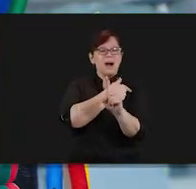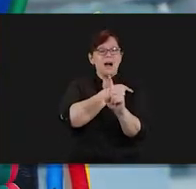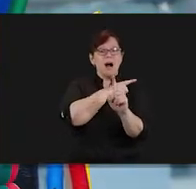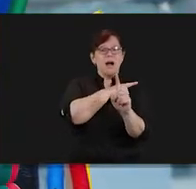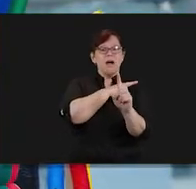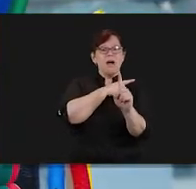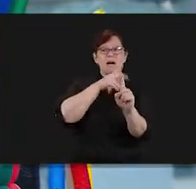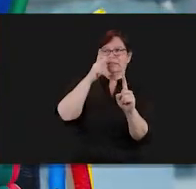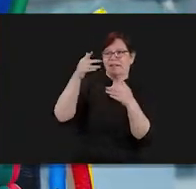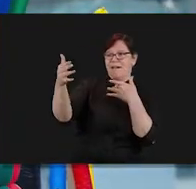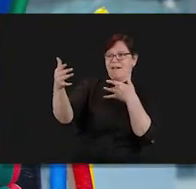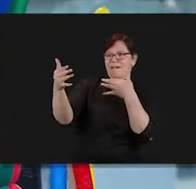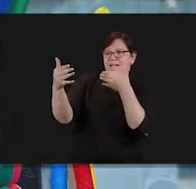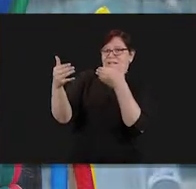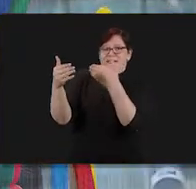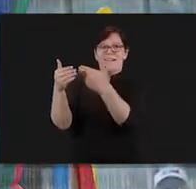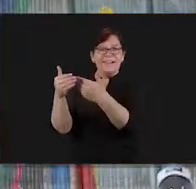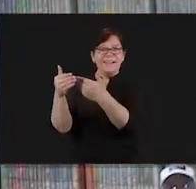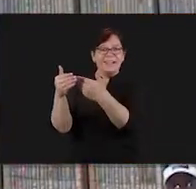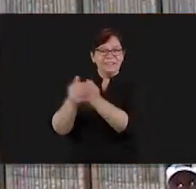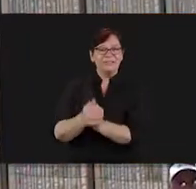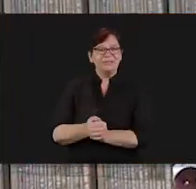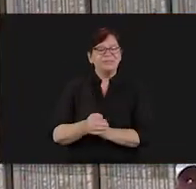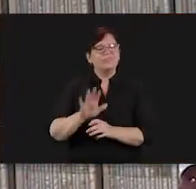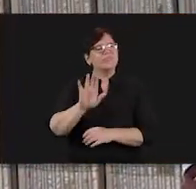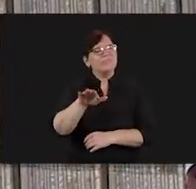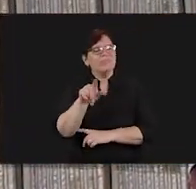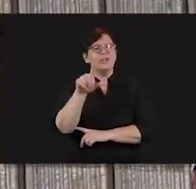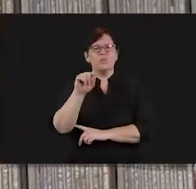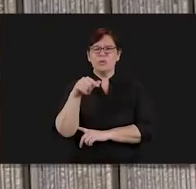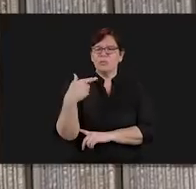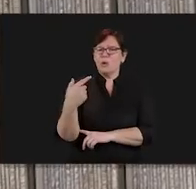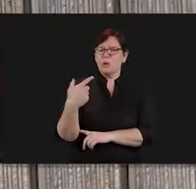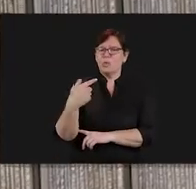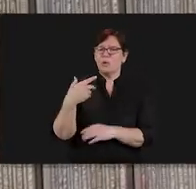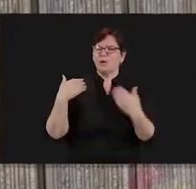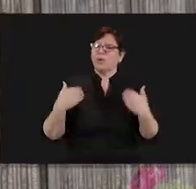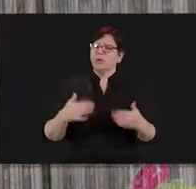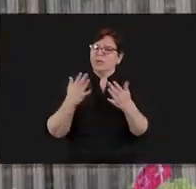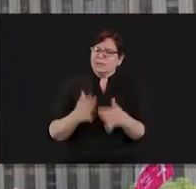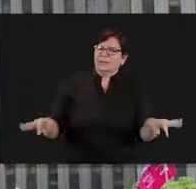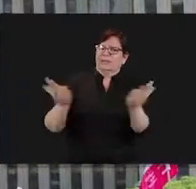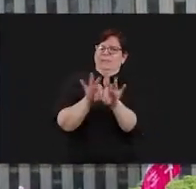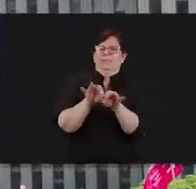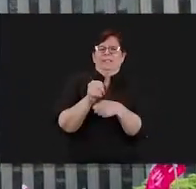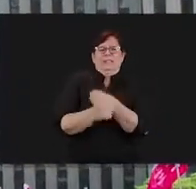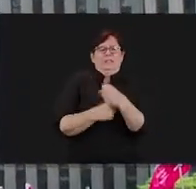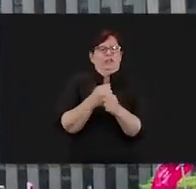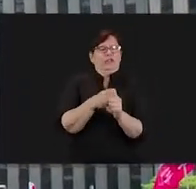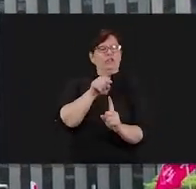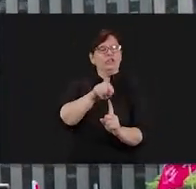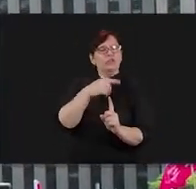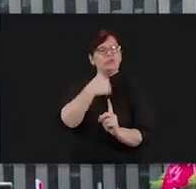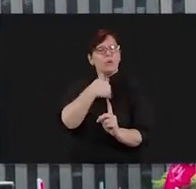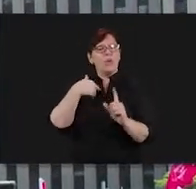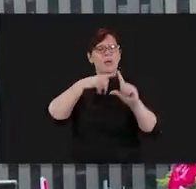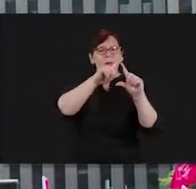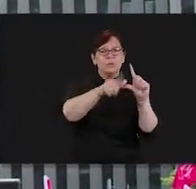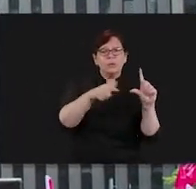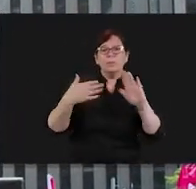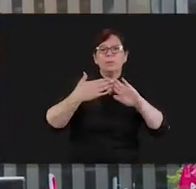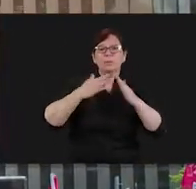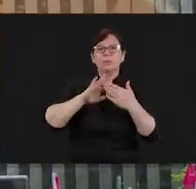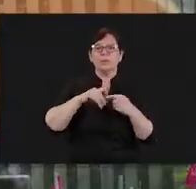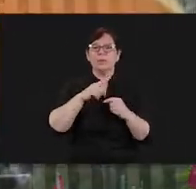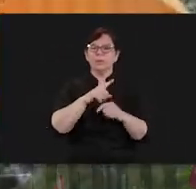But meantime, 2021 is a particularly significant year as Toronto's 2S LGBTQ plus communities mark a number of